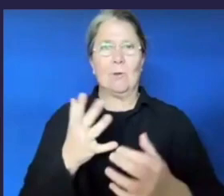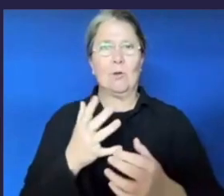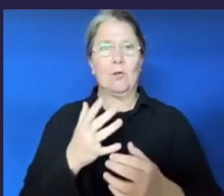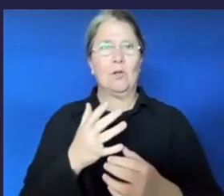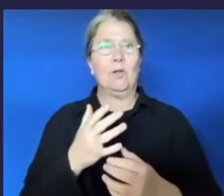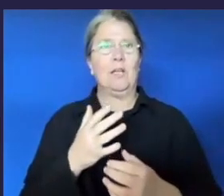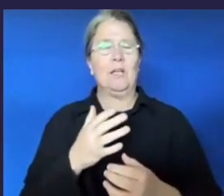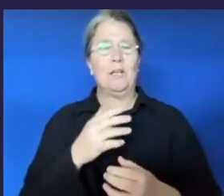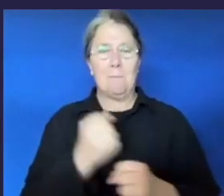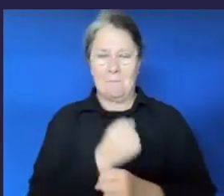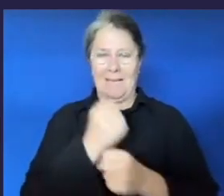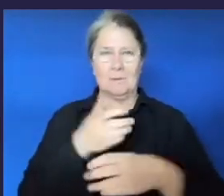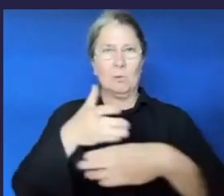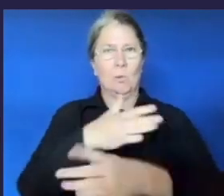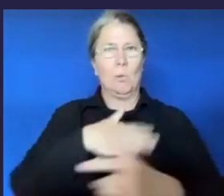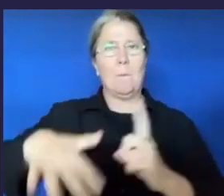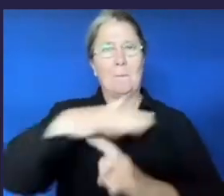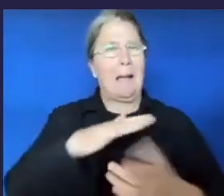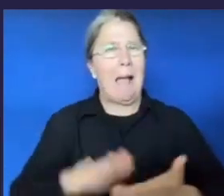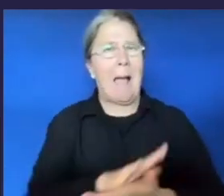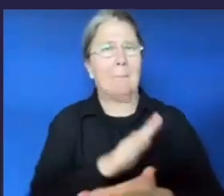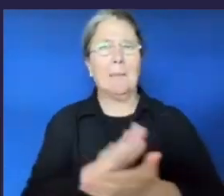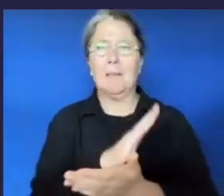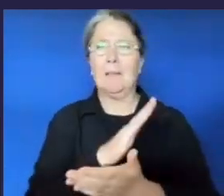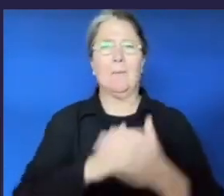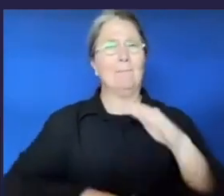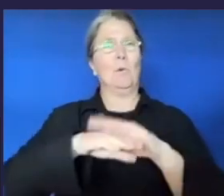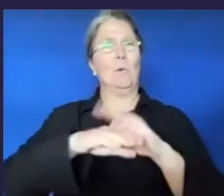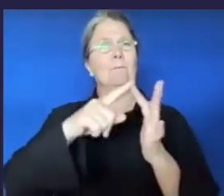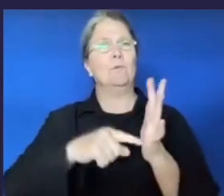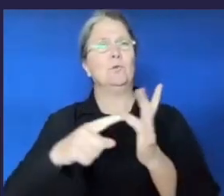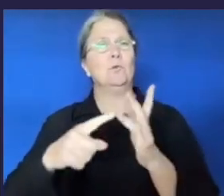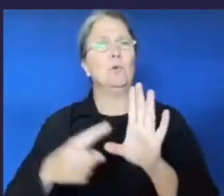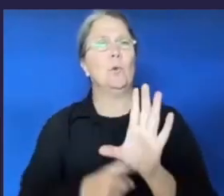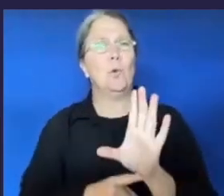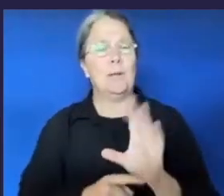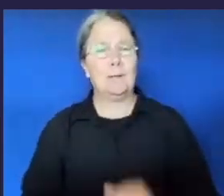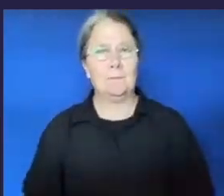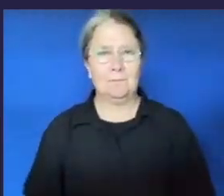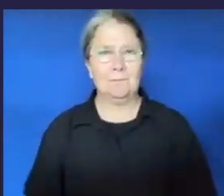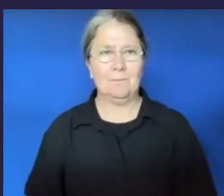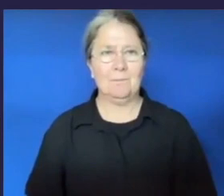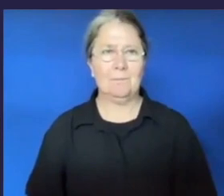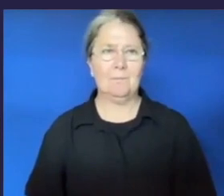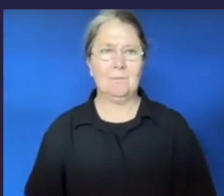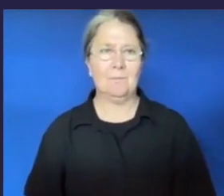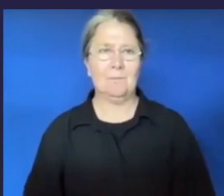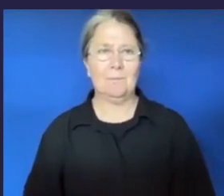doing. Rach enters foyer with theatre keys. Letitia.